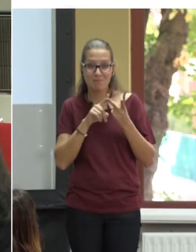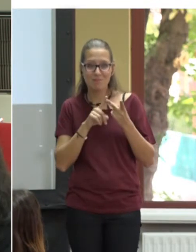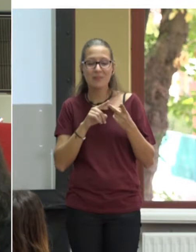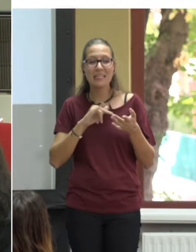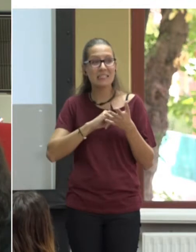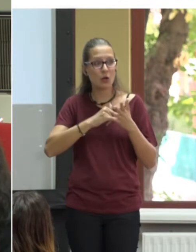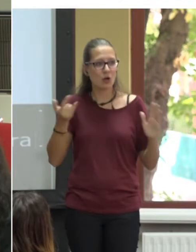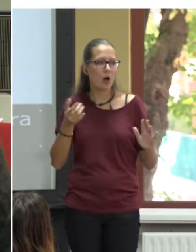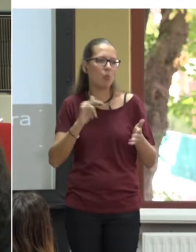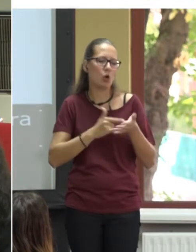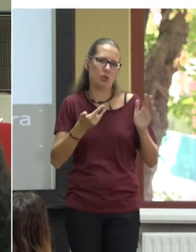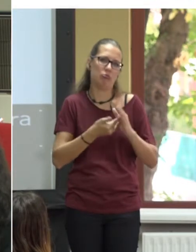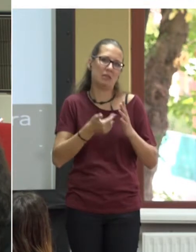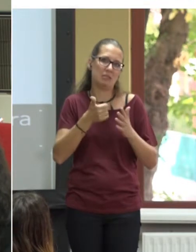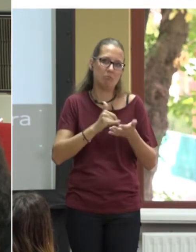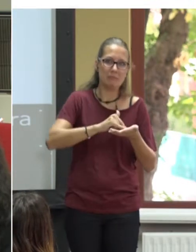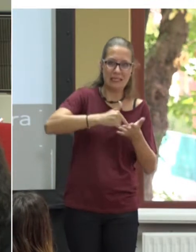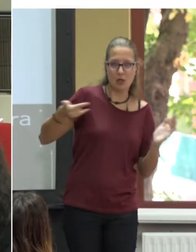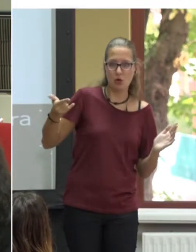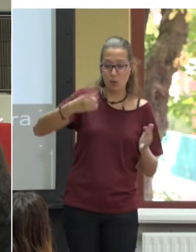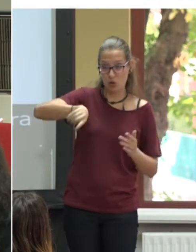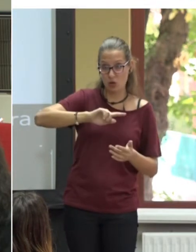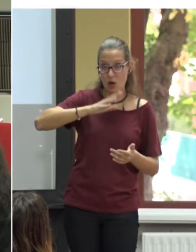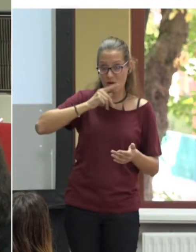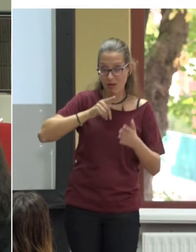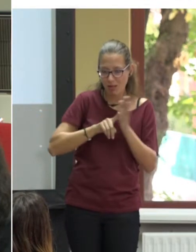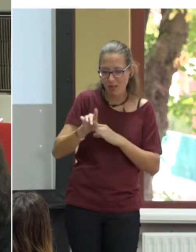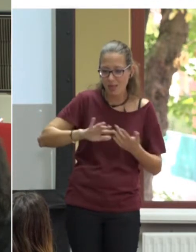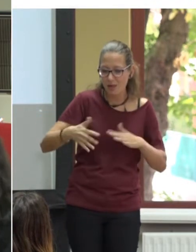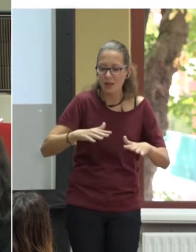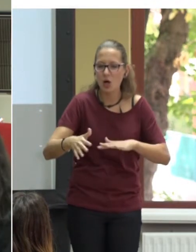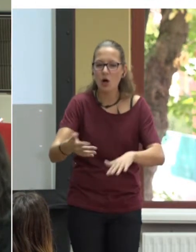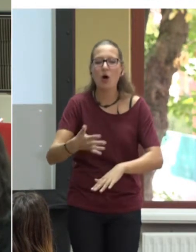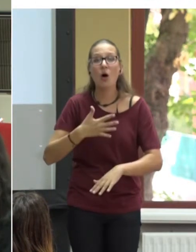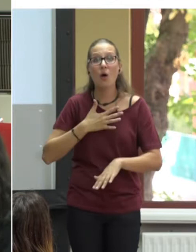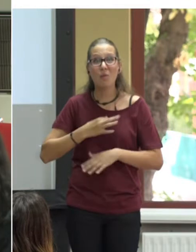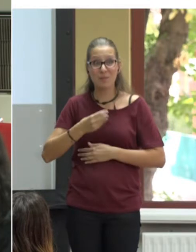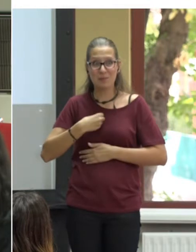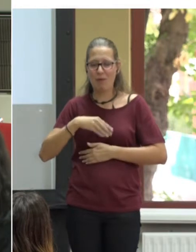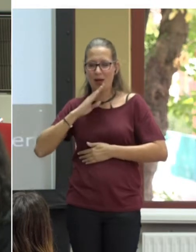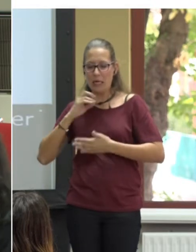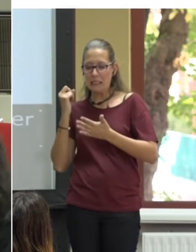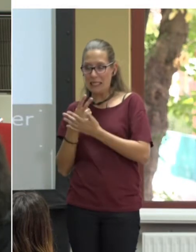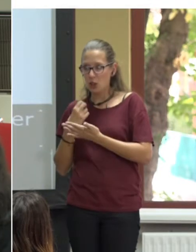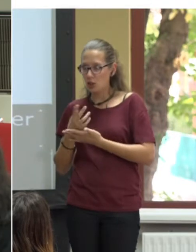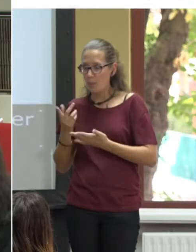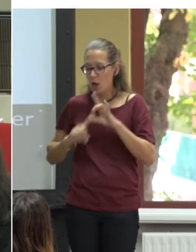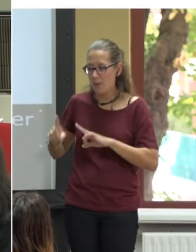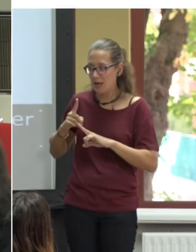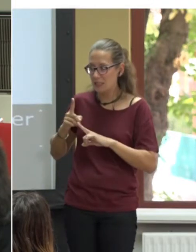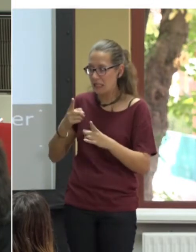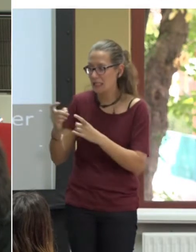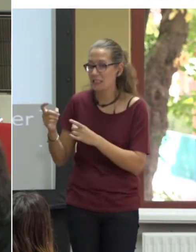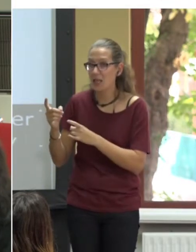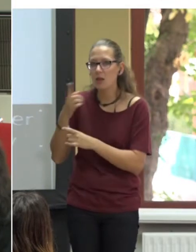how technological projects that are being developed and implemented, how can they be a solution to these challenges that